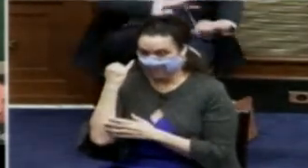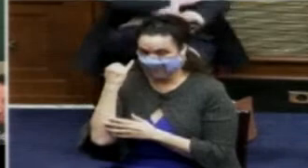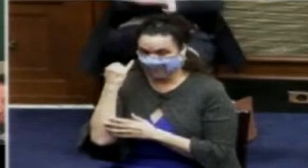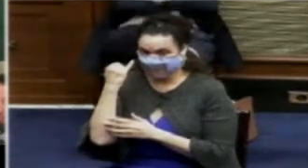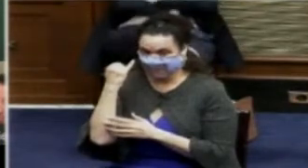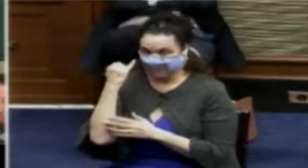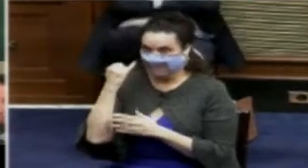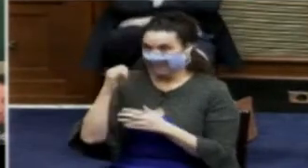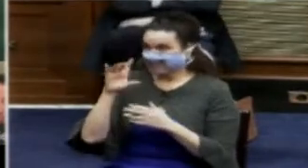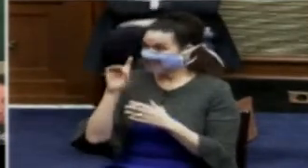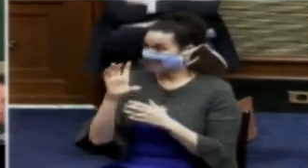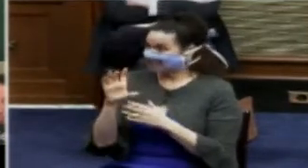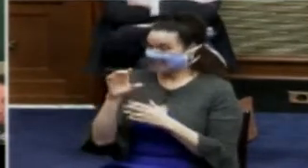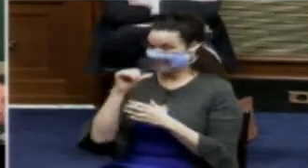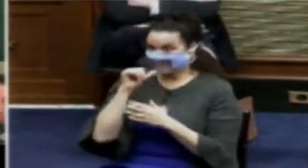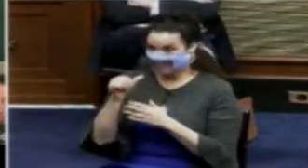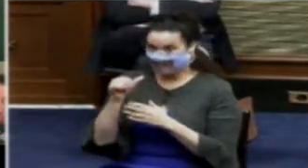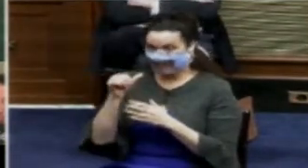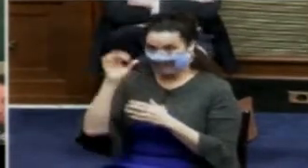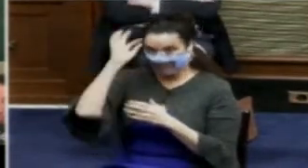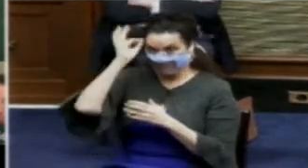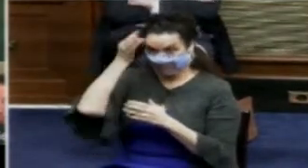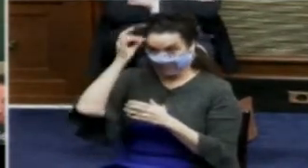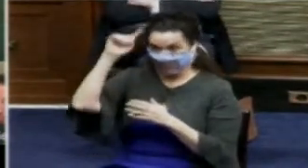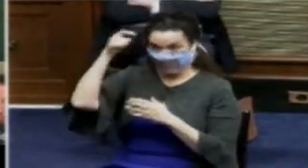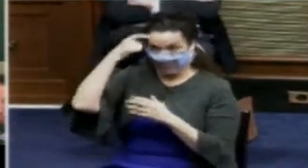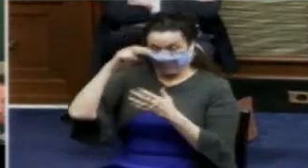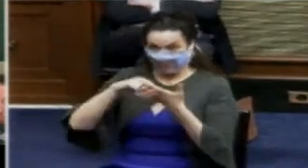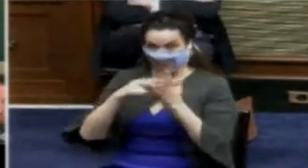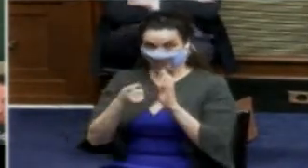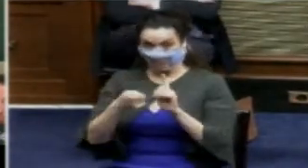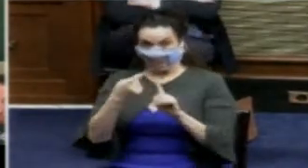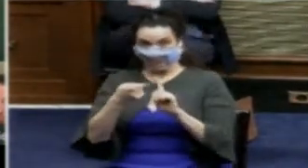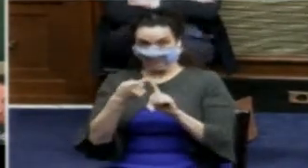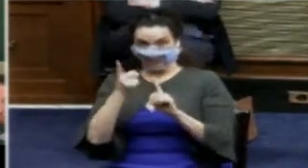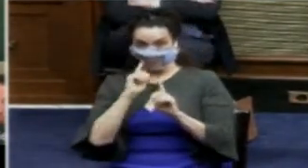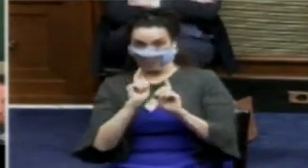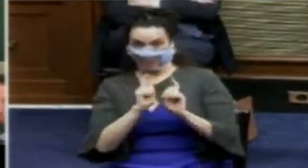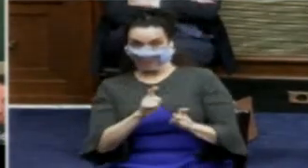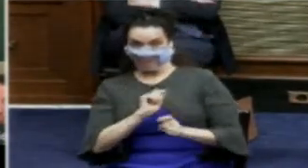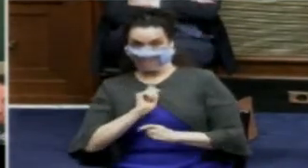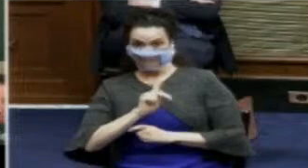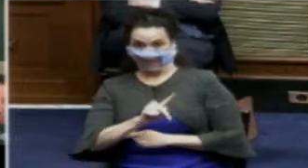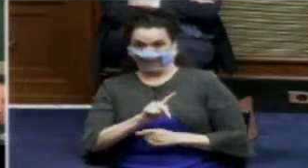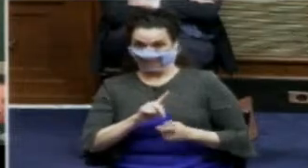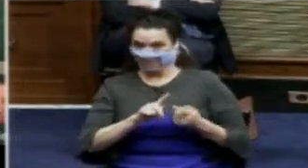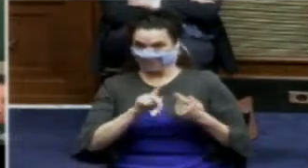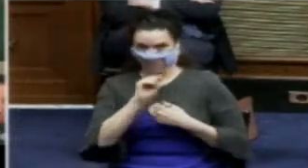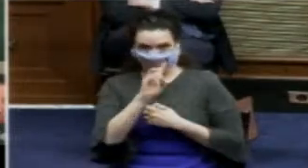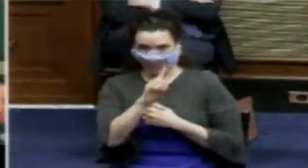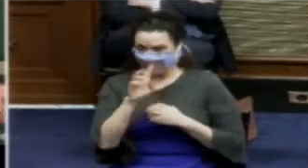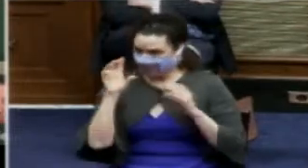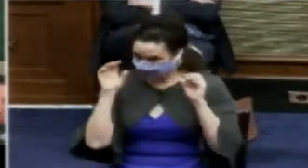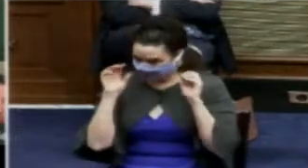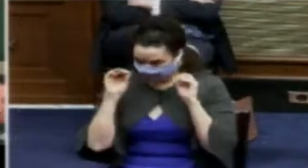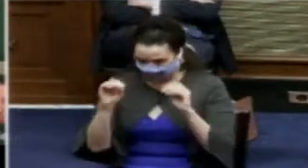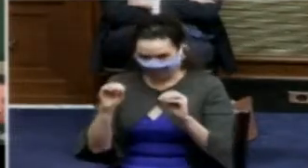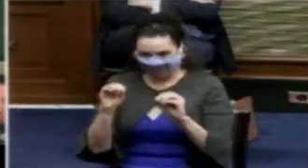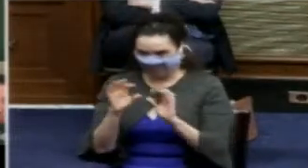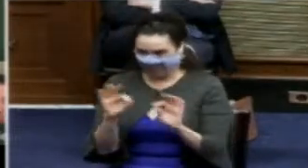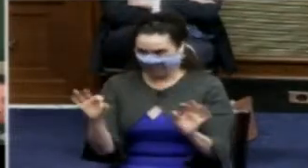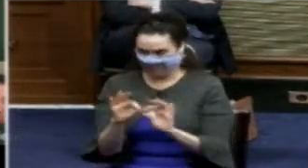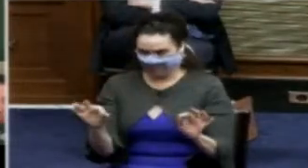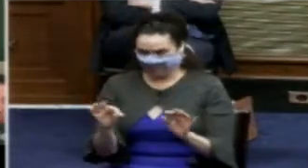of government, that it would automatically go back to Maryland. There's no explicit text addressing that. It does, however, provide